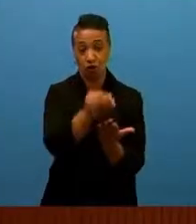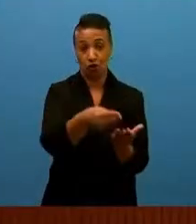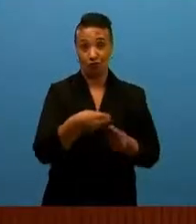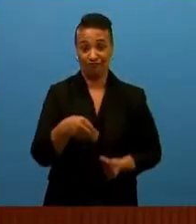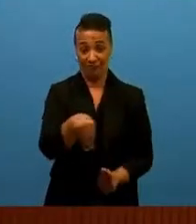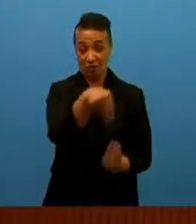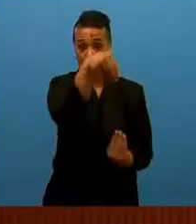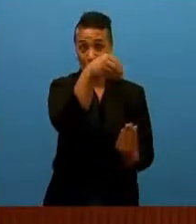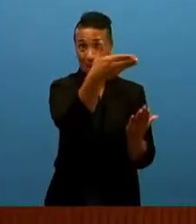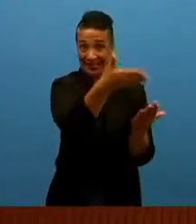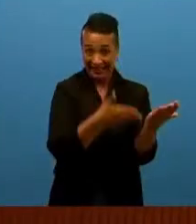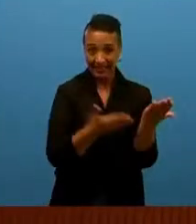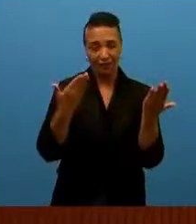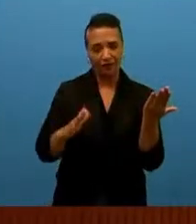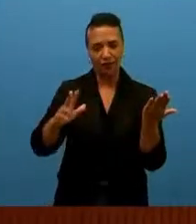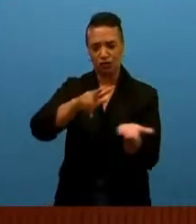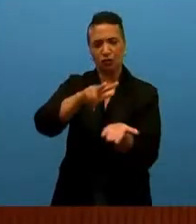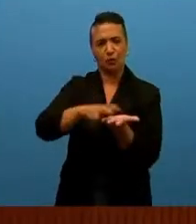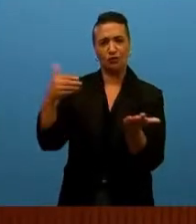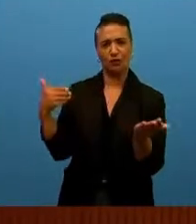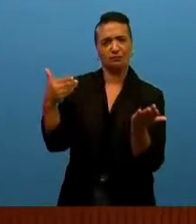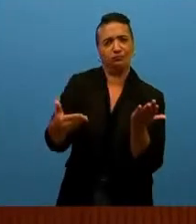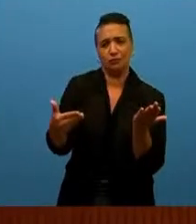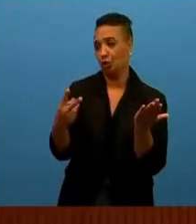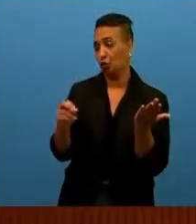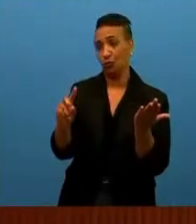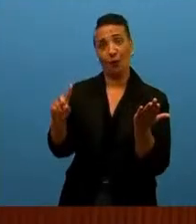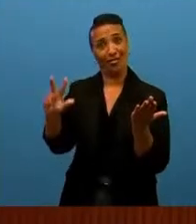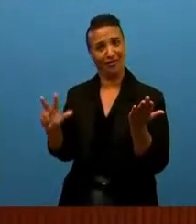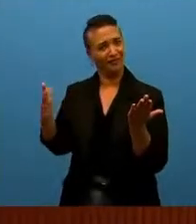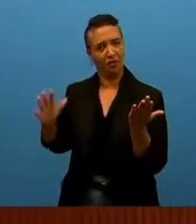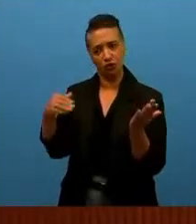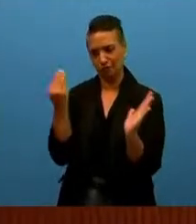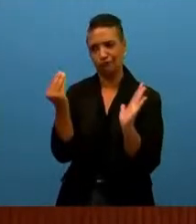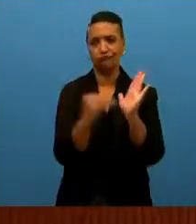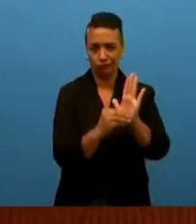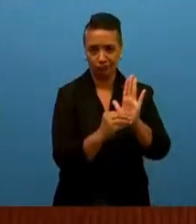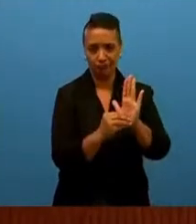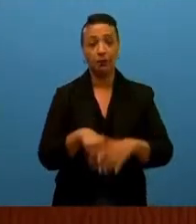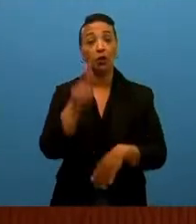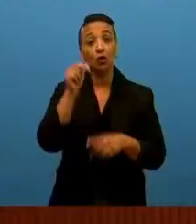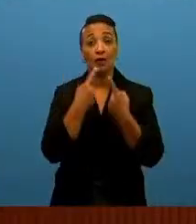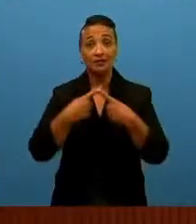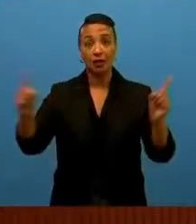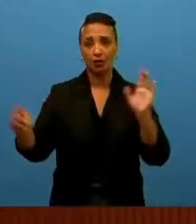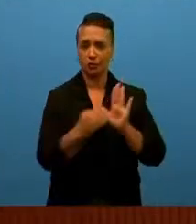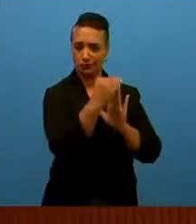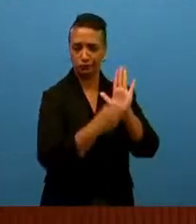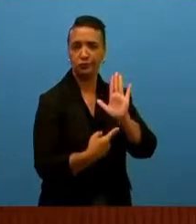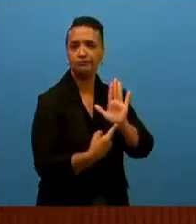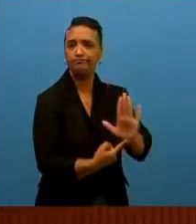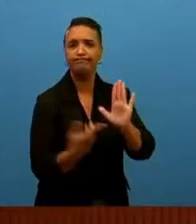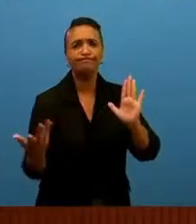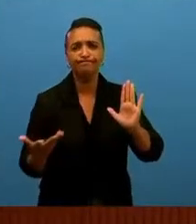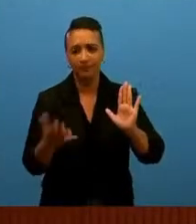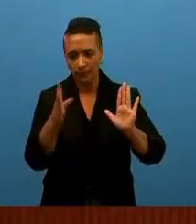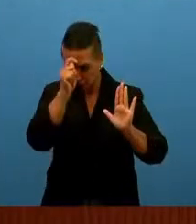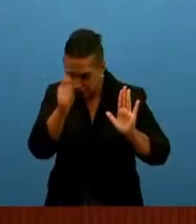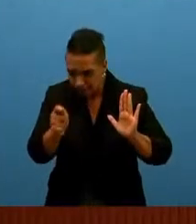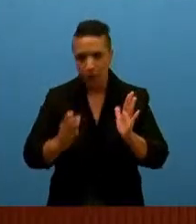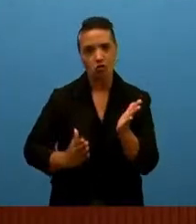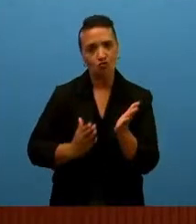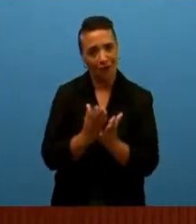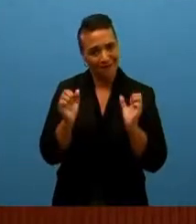the way forward in 2013. The UN Declaration affirms our right to maintain and develop our own